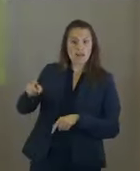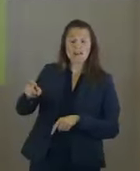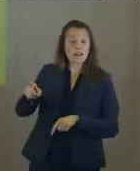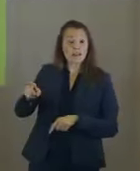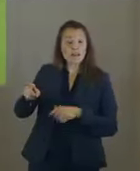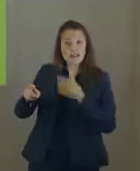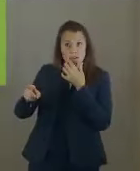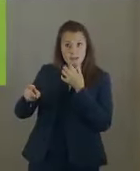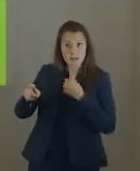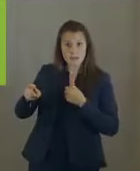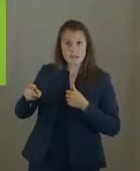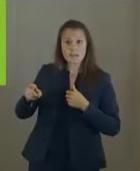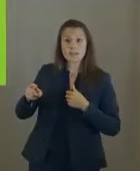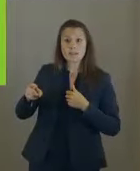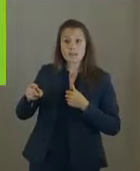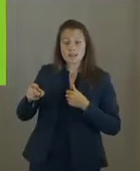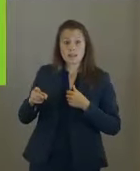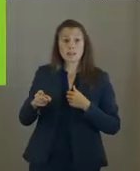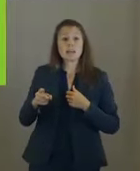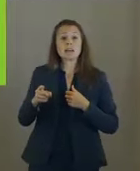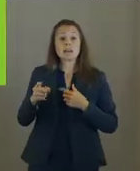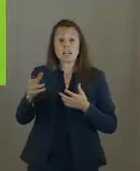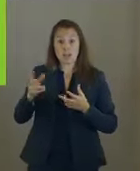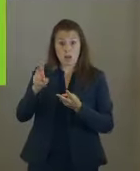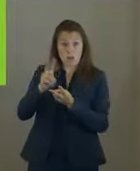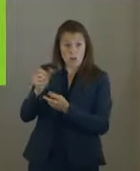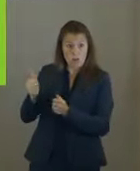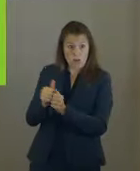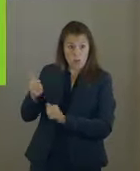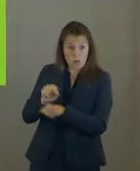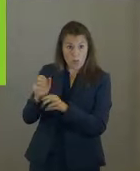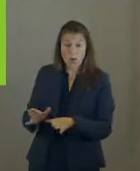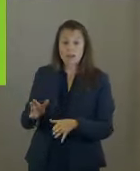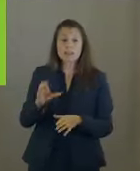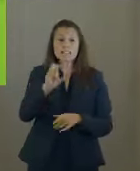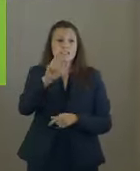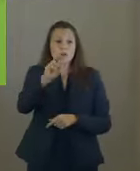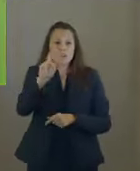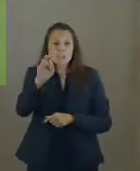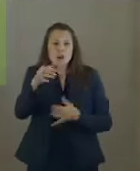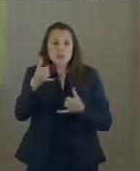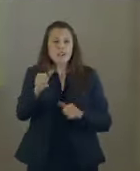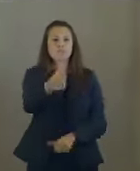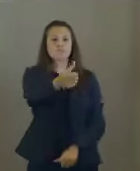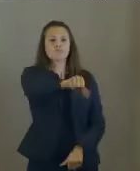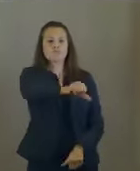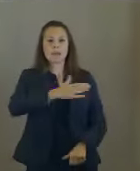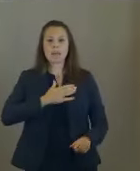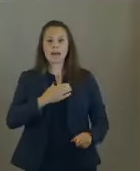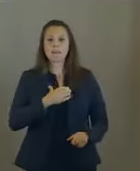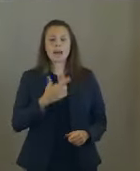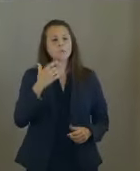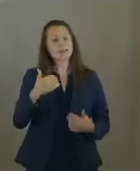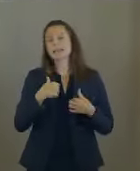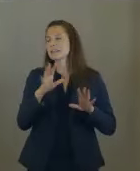and he had tried to have sex with another employee. Civil Rights still denied my claim because they